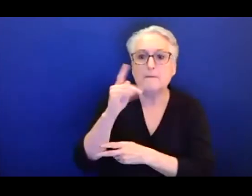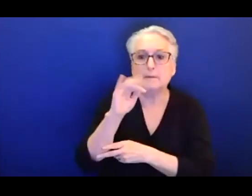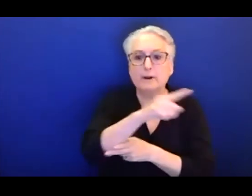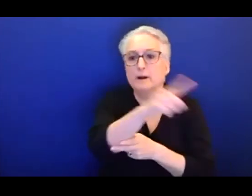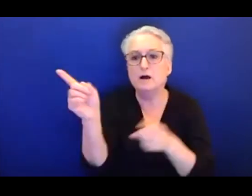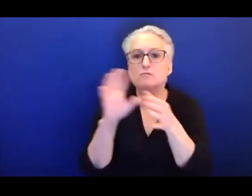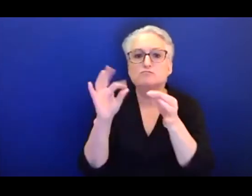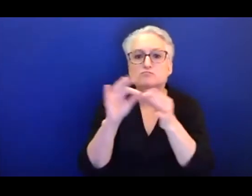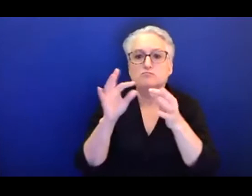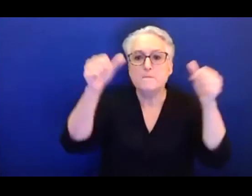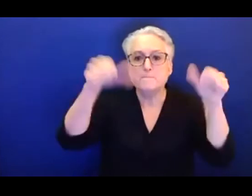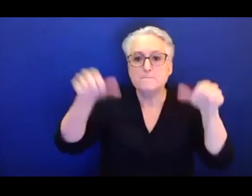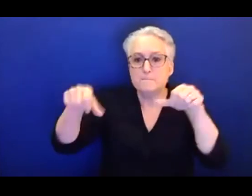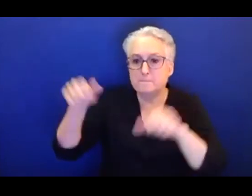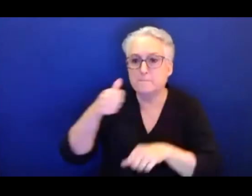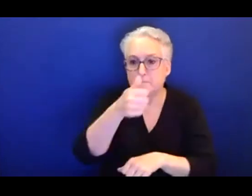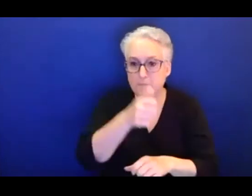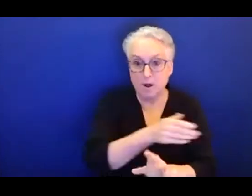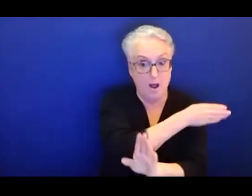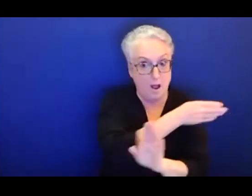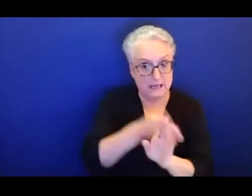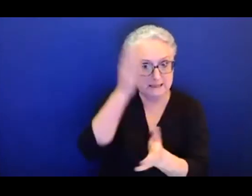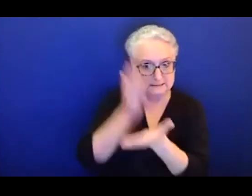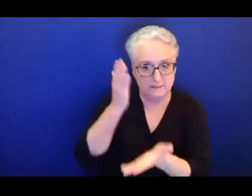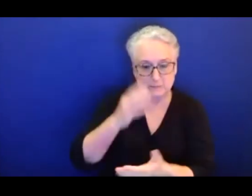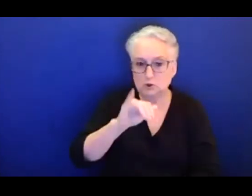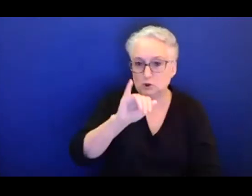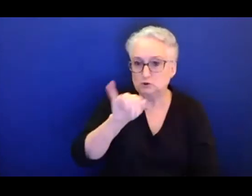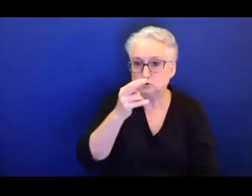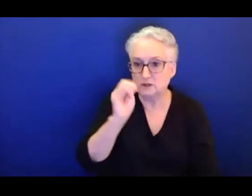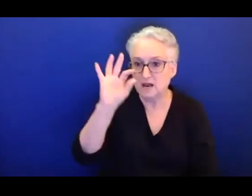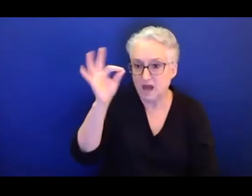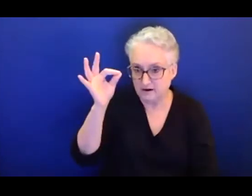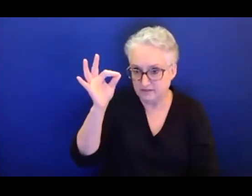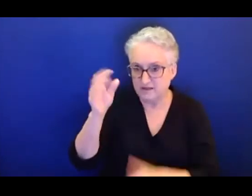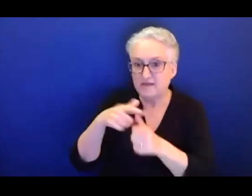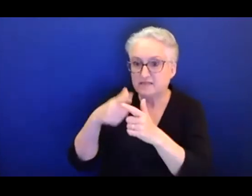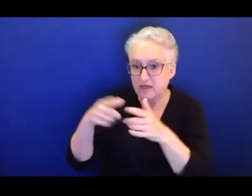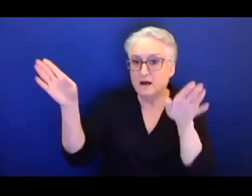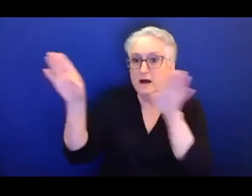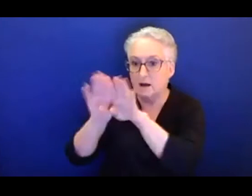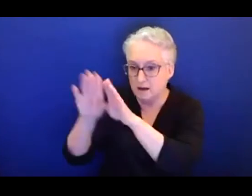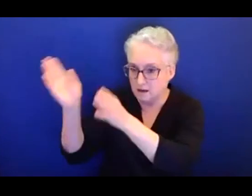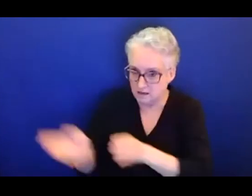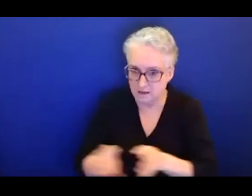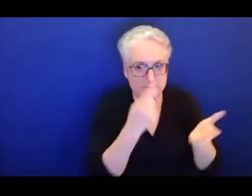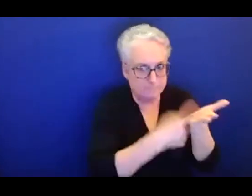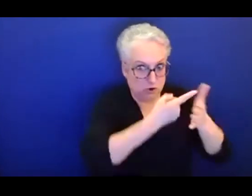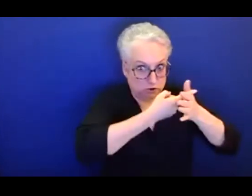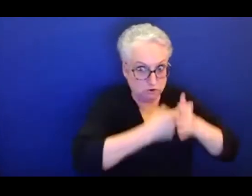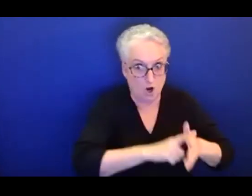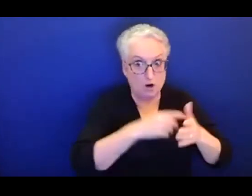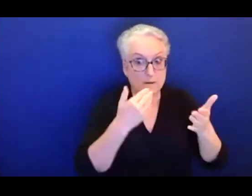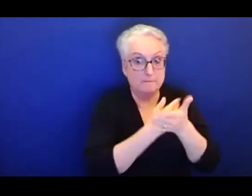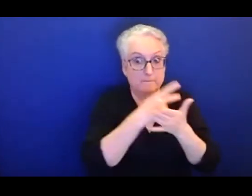1st, 2021, through June 30th, 2022. It details Rochester's budget and planned